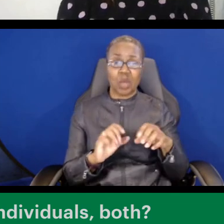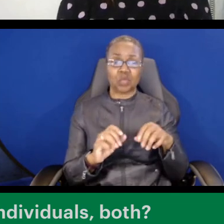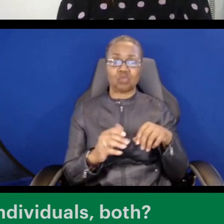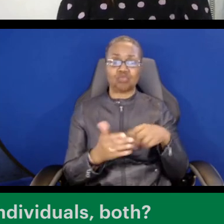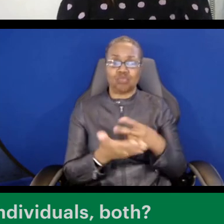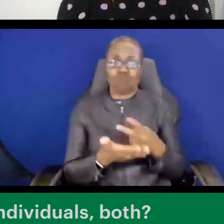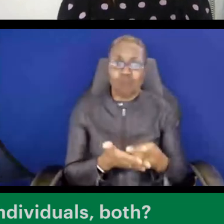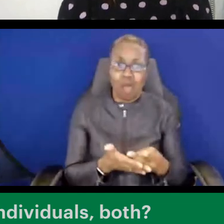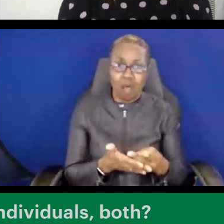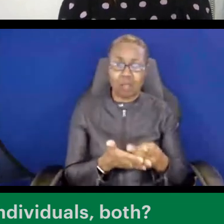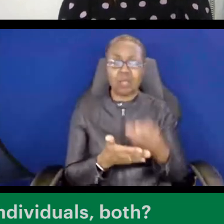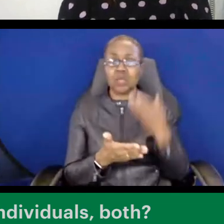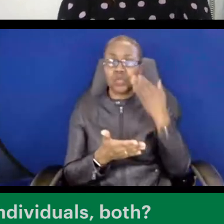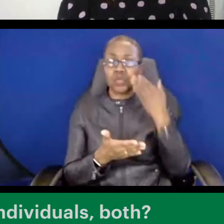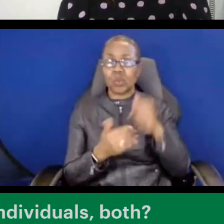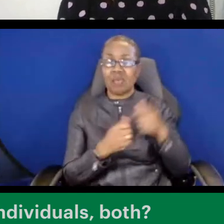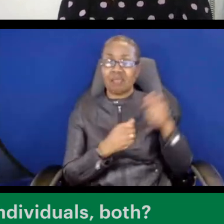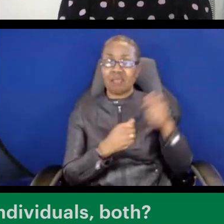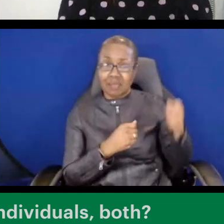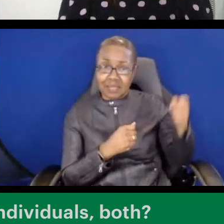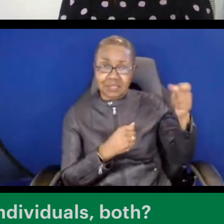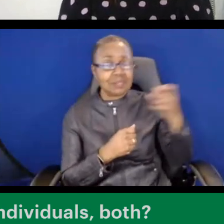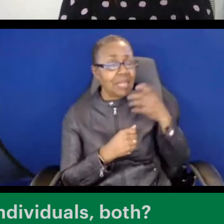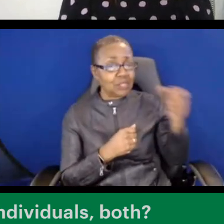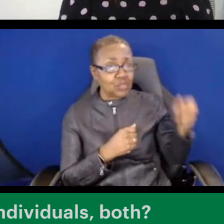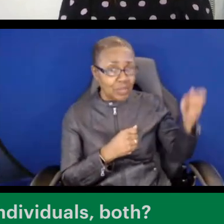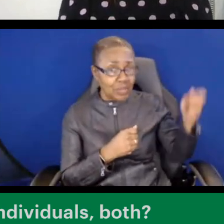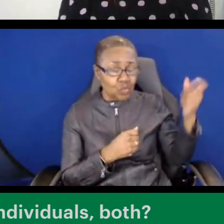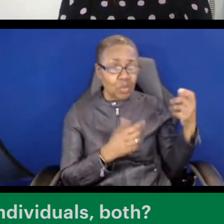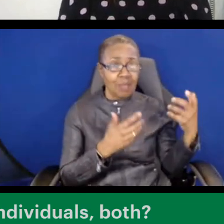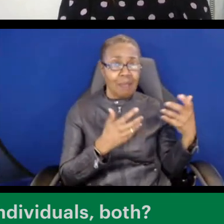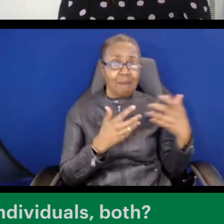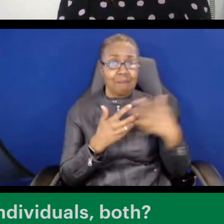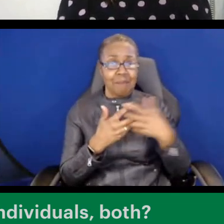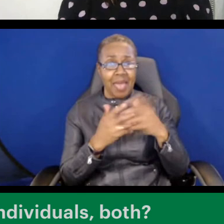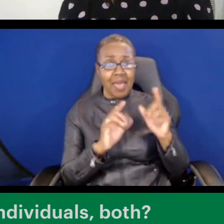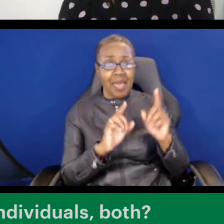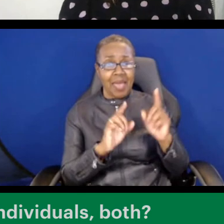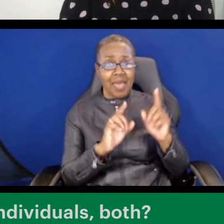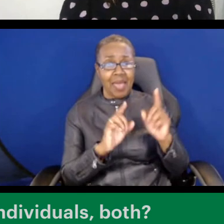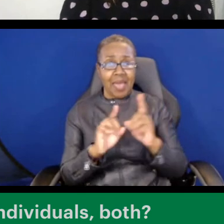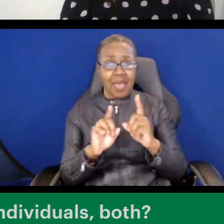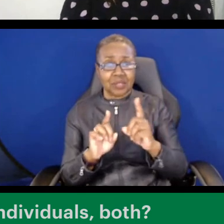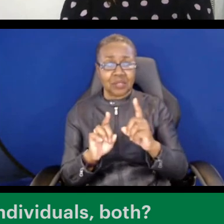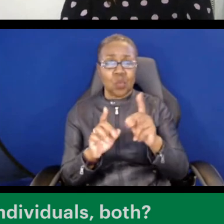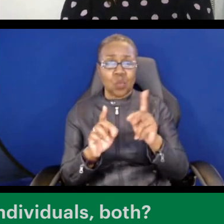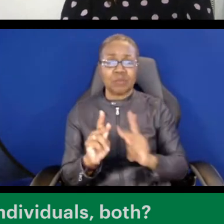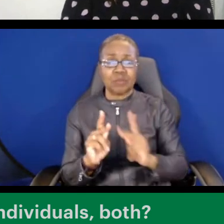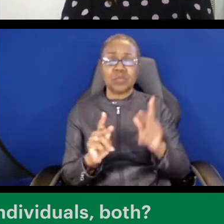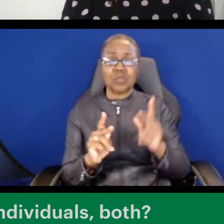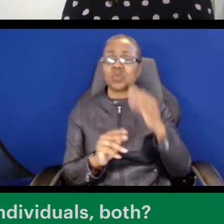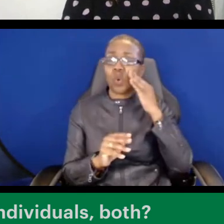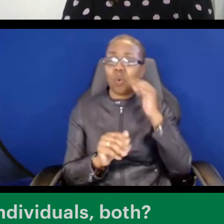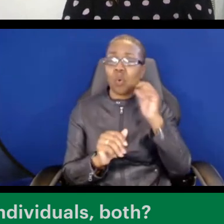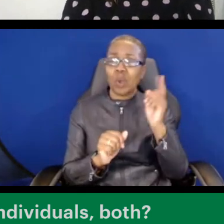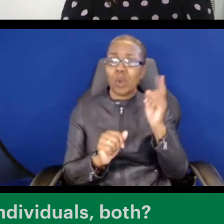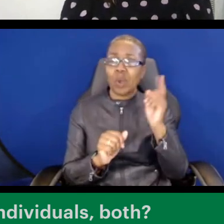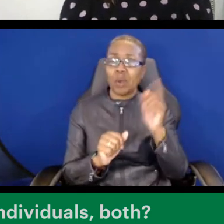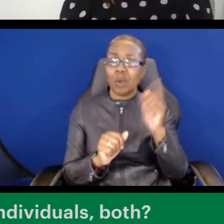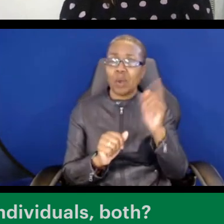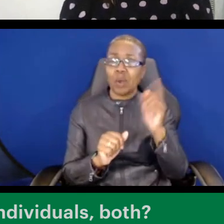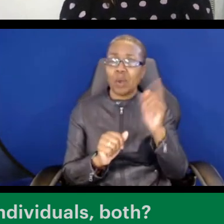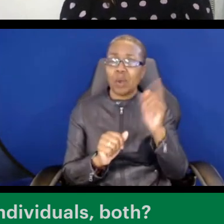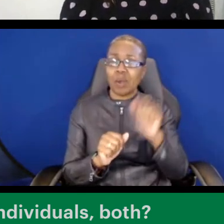switches, that you have a way to be able to be matched up with someone to make sure that you know everything you need to know to be able to navigate what is there and how to safely do